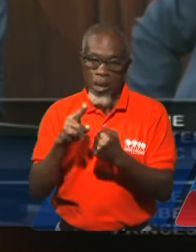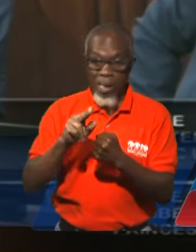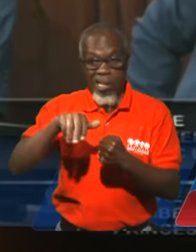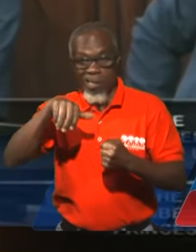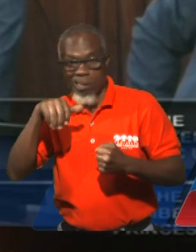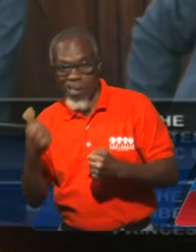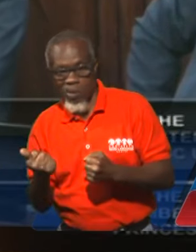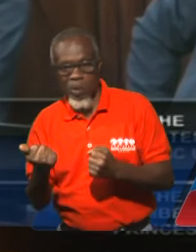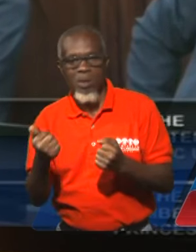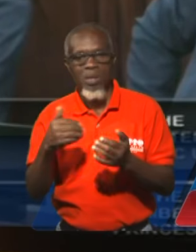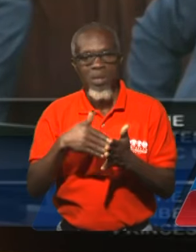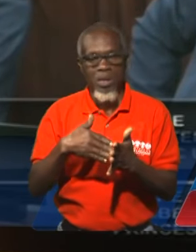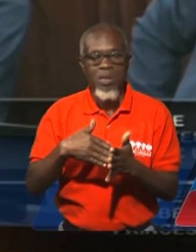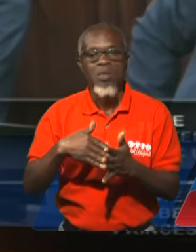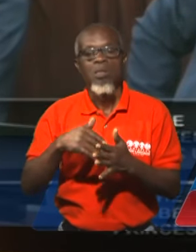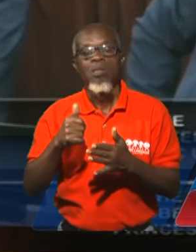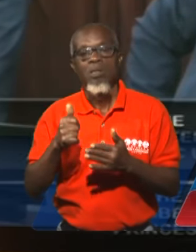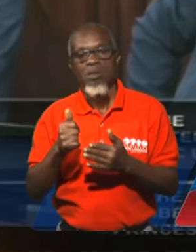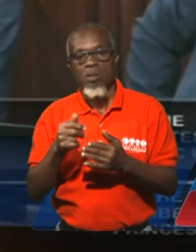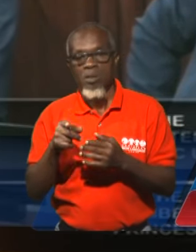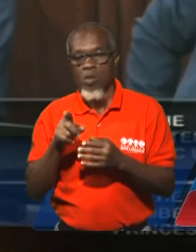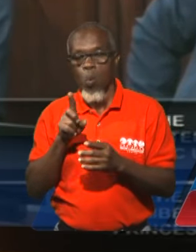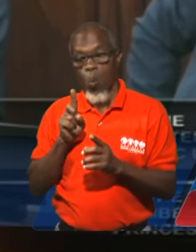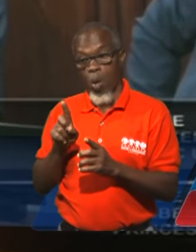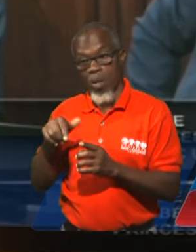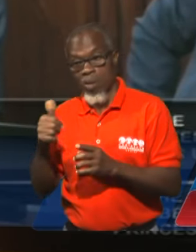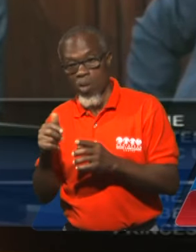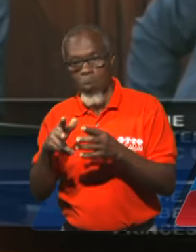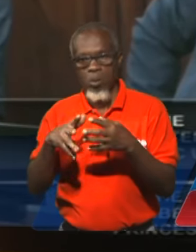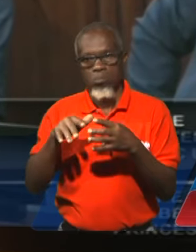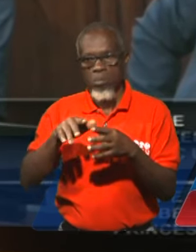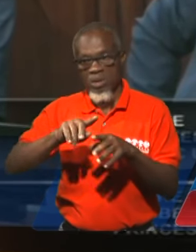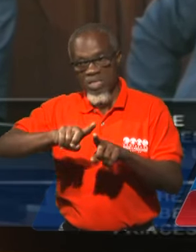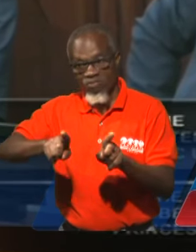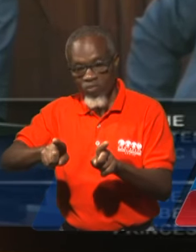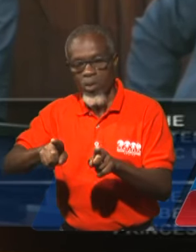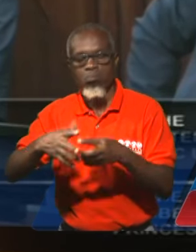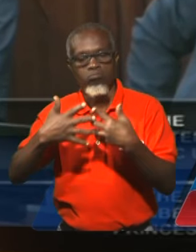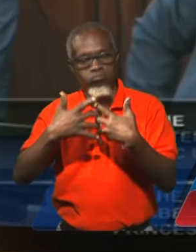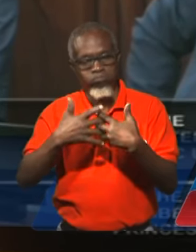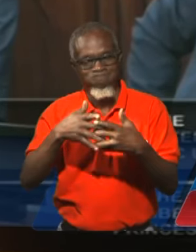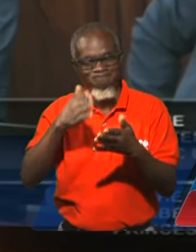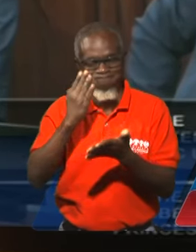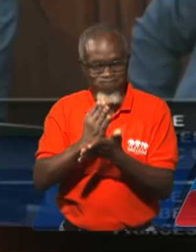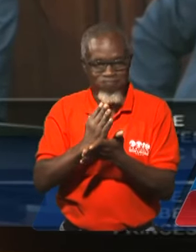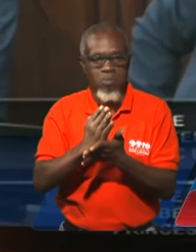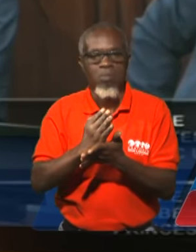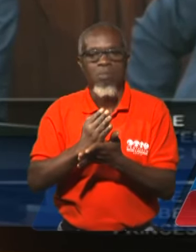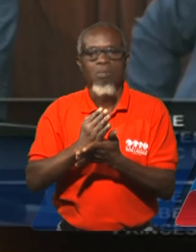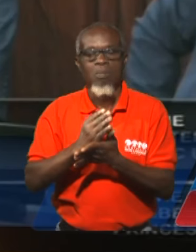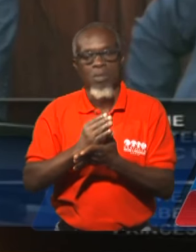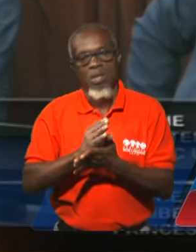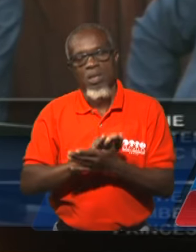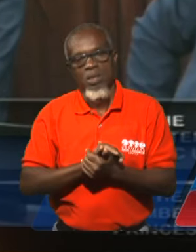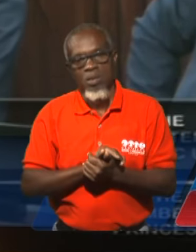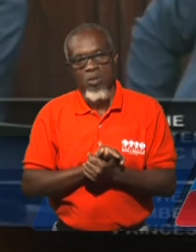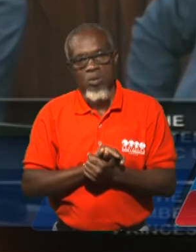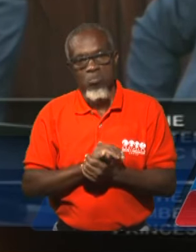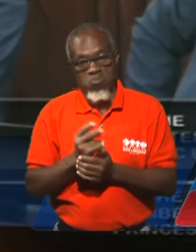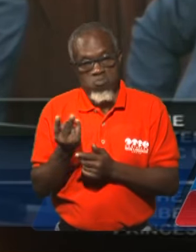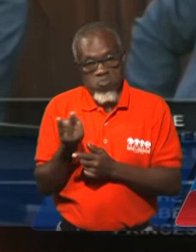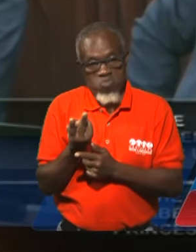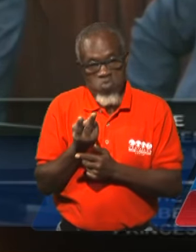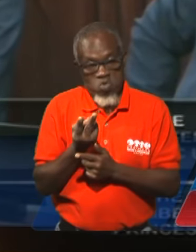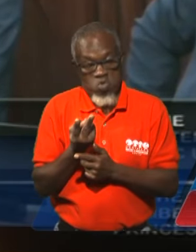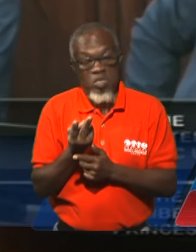Power experienced a trip on one of its 75 megawatt gas turbine. These